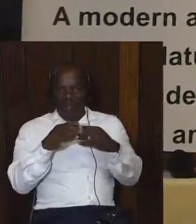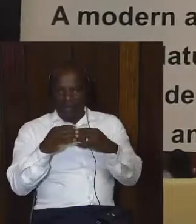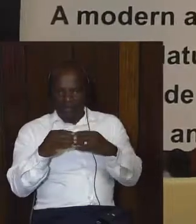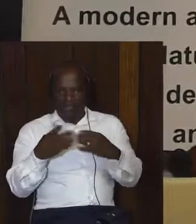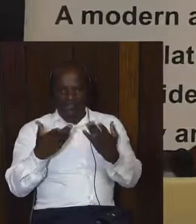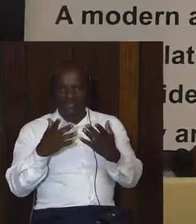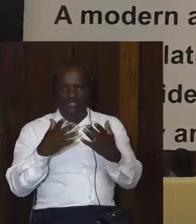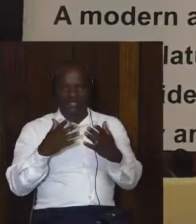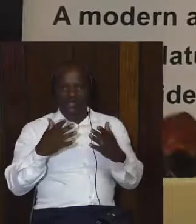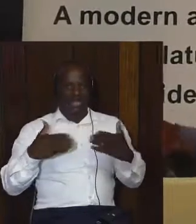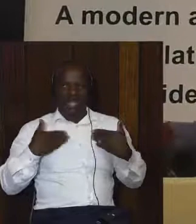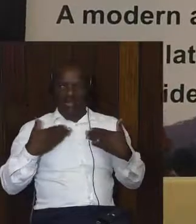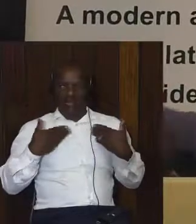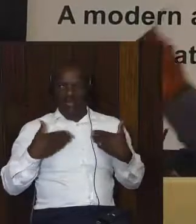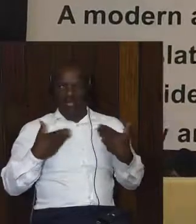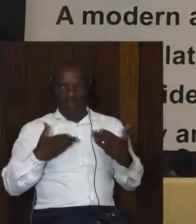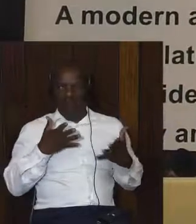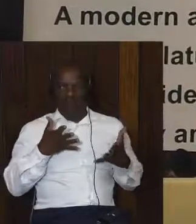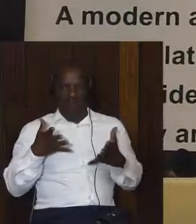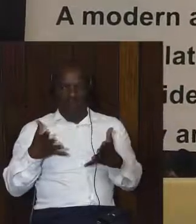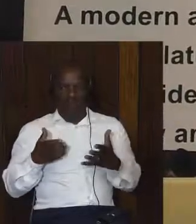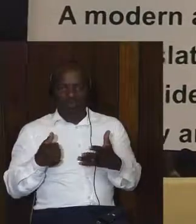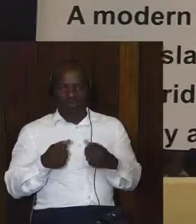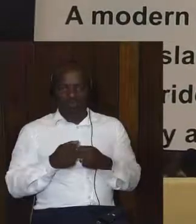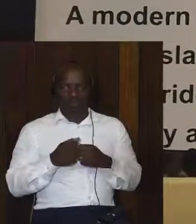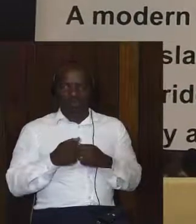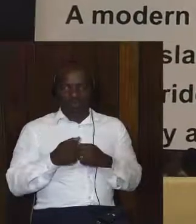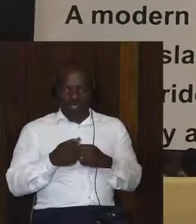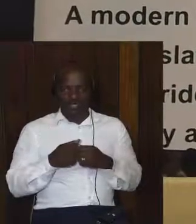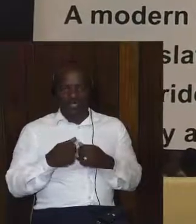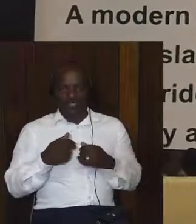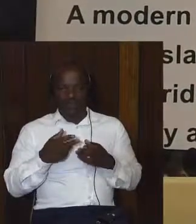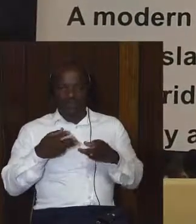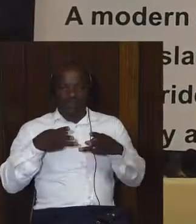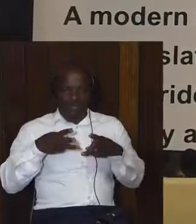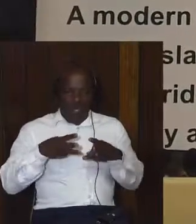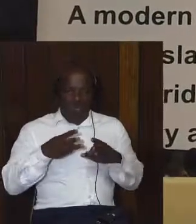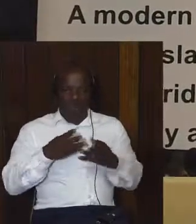the community with regard that they will be able to